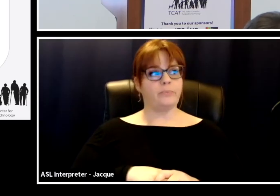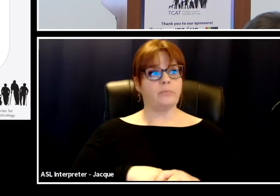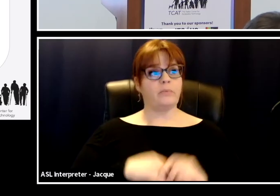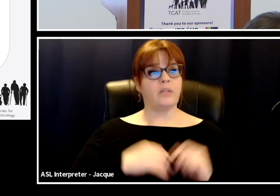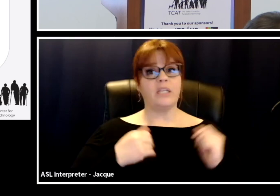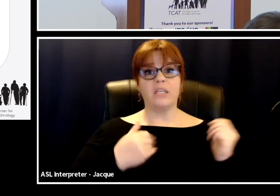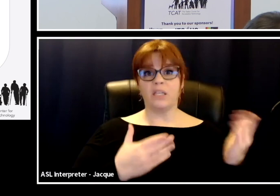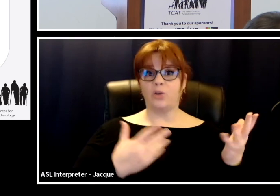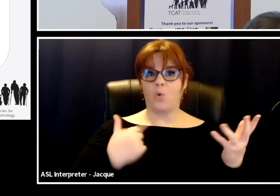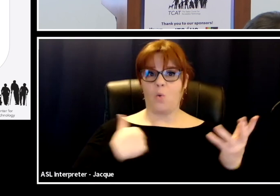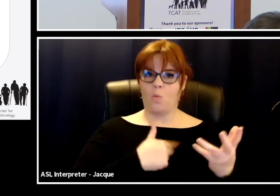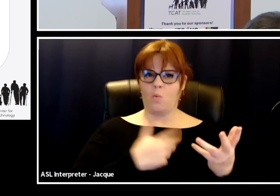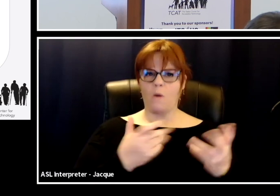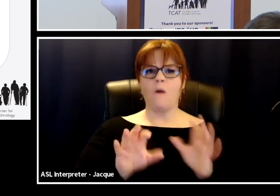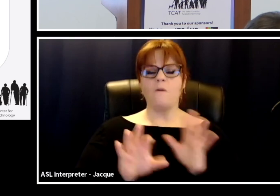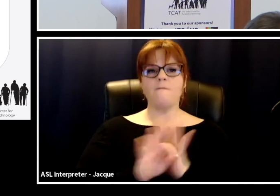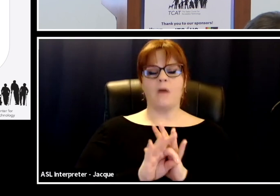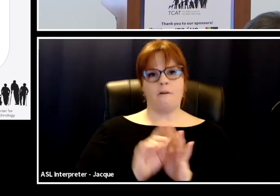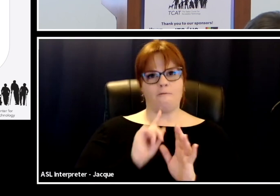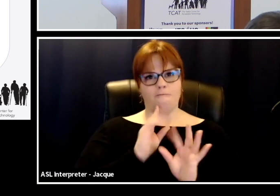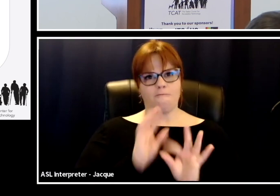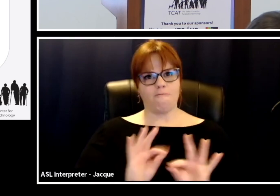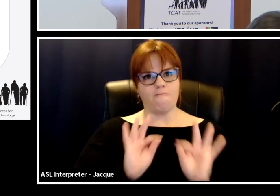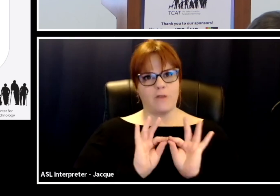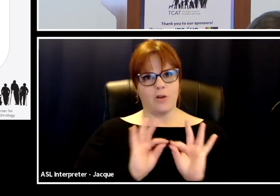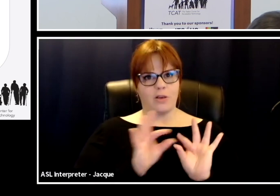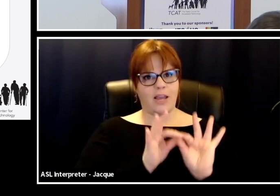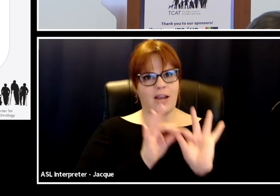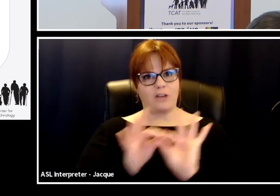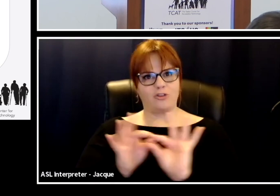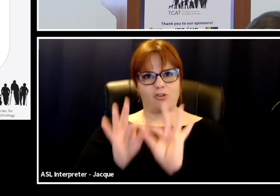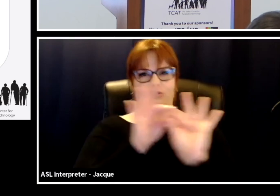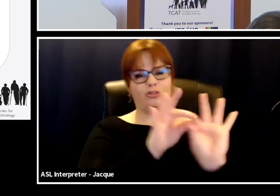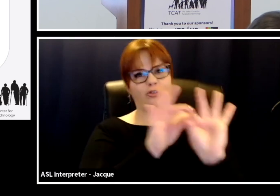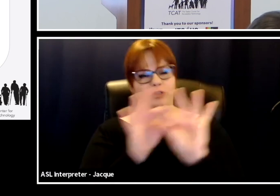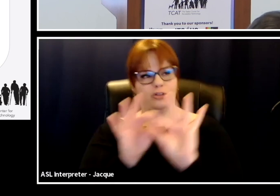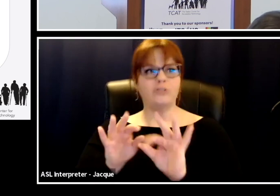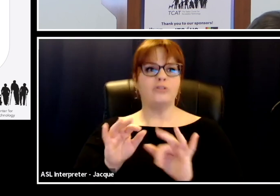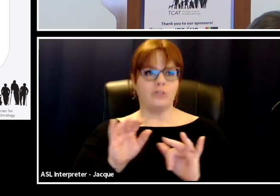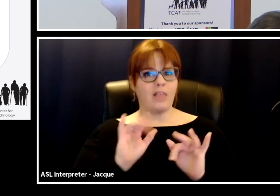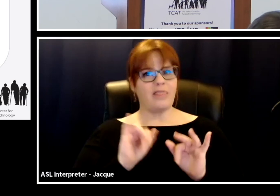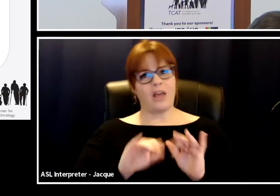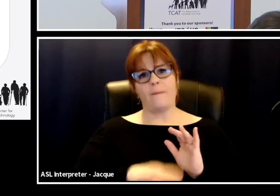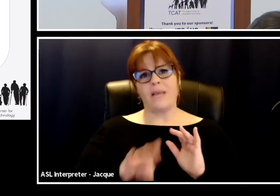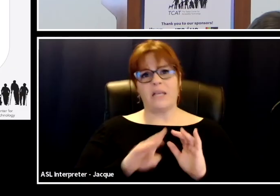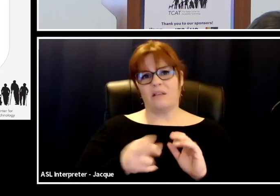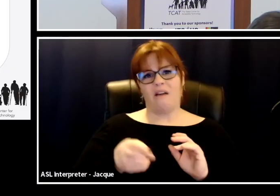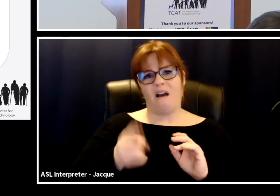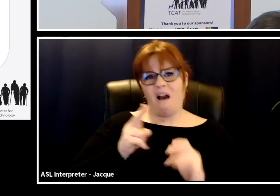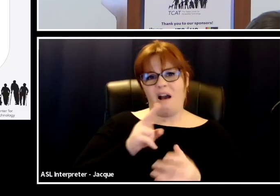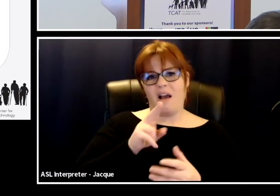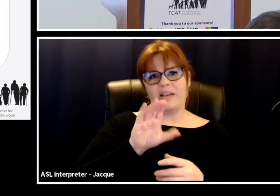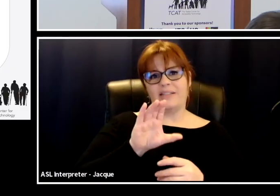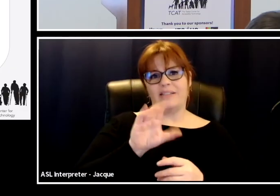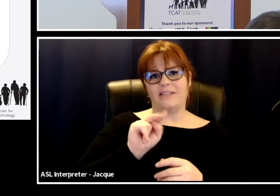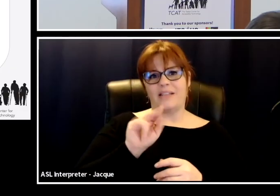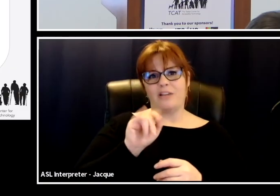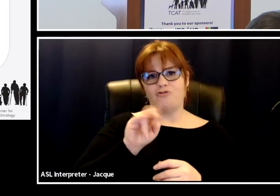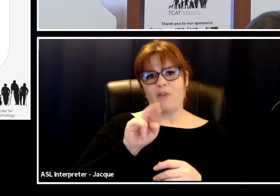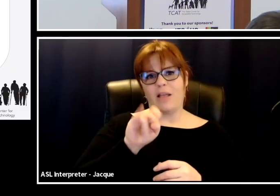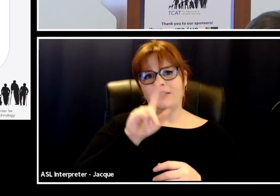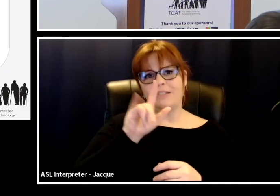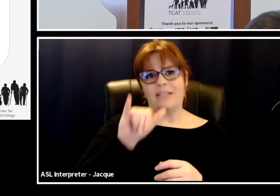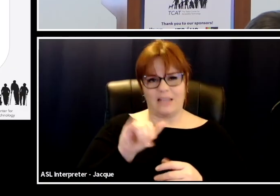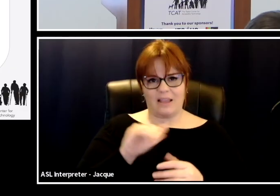find are critical connectors, what we call critical connectors, that are basically high centrality edges, and we